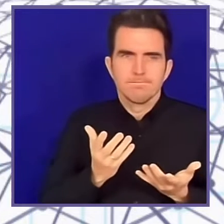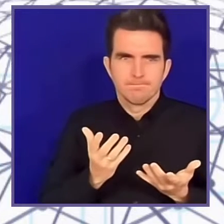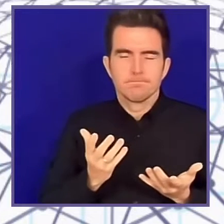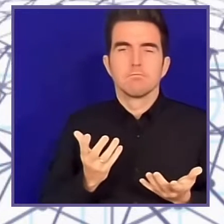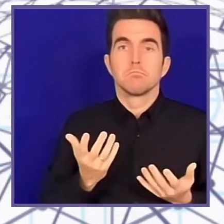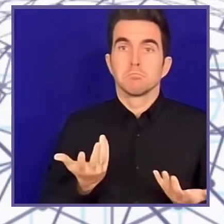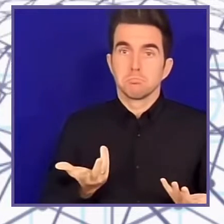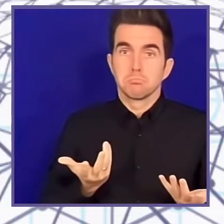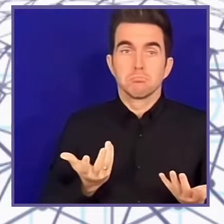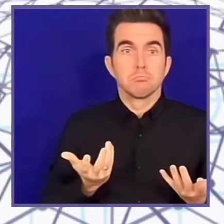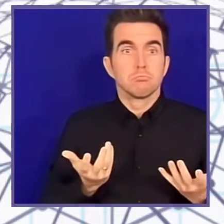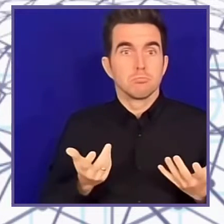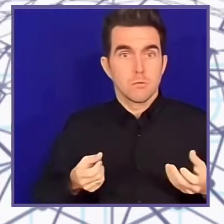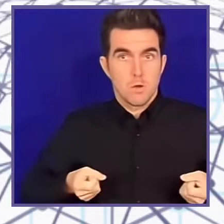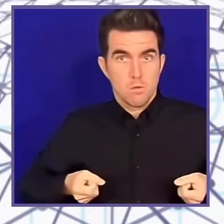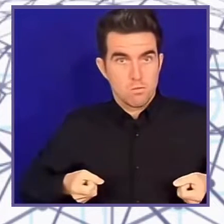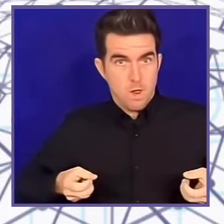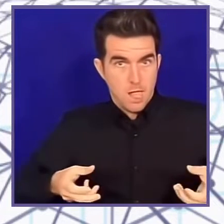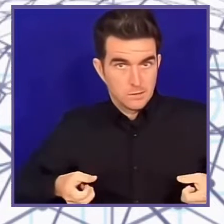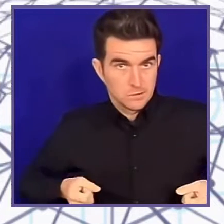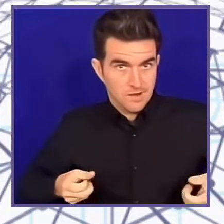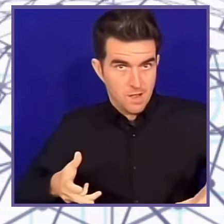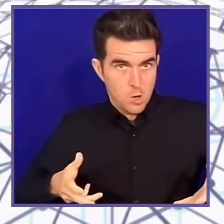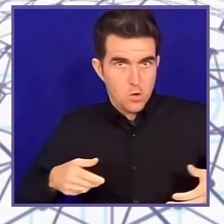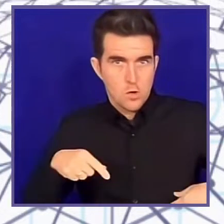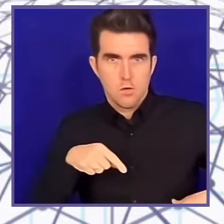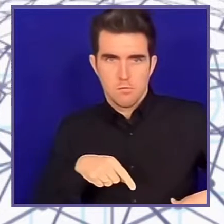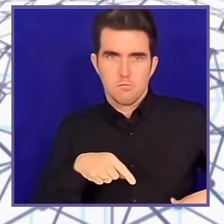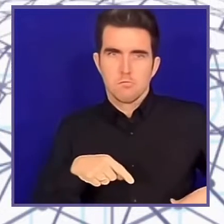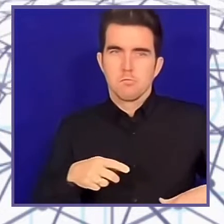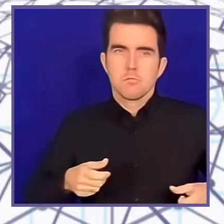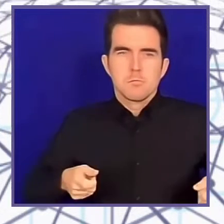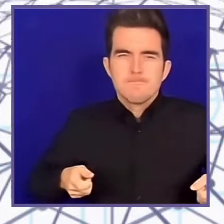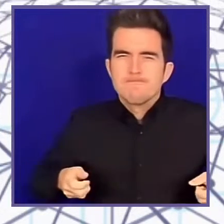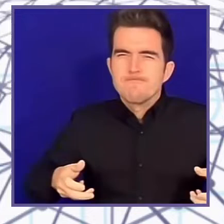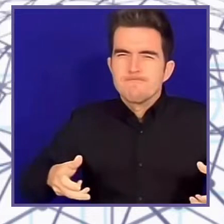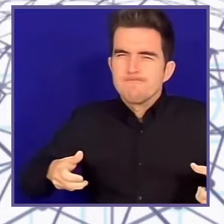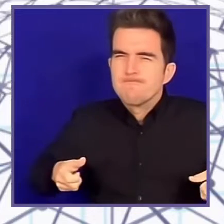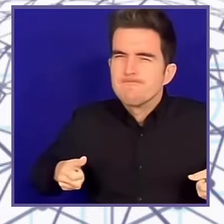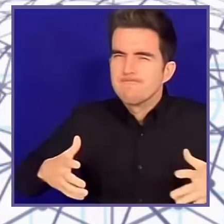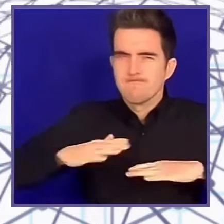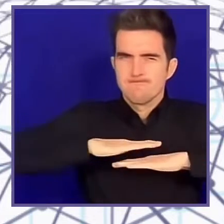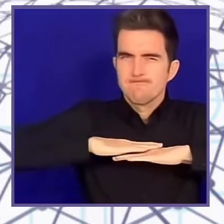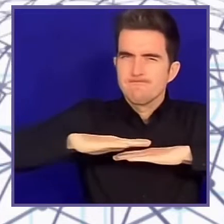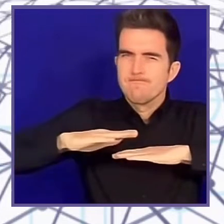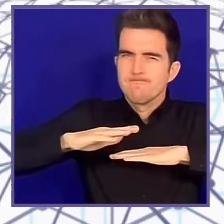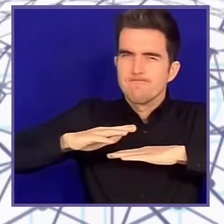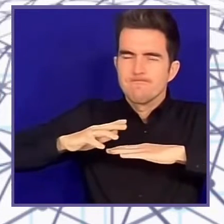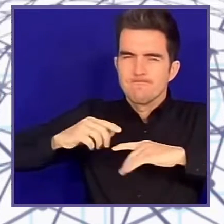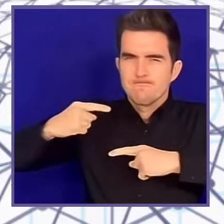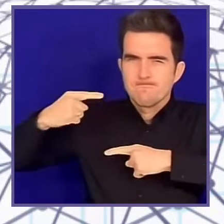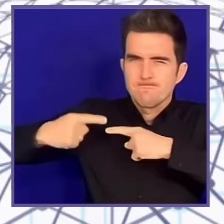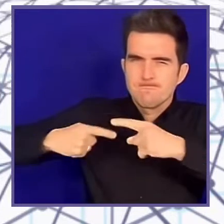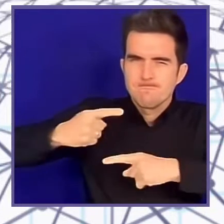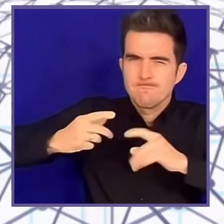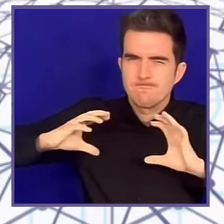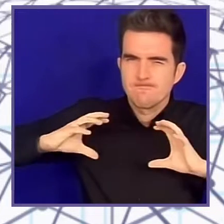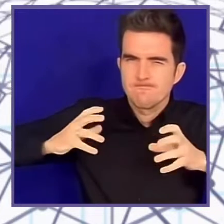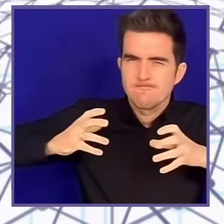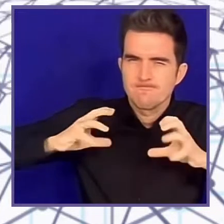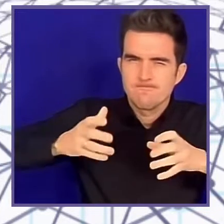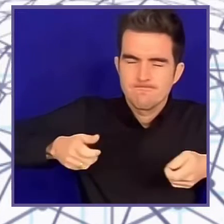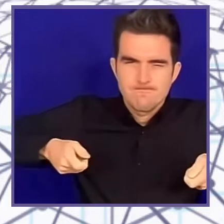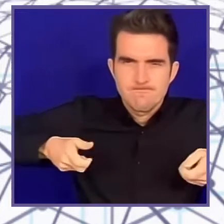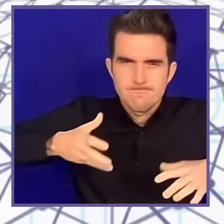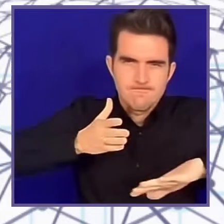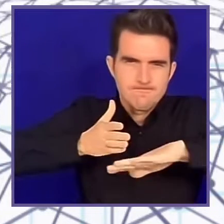ability. We want to sensitize others to how disability can be imposed by the environment.